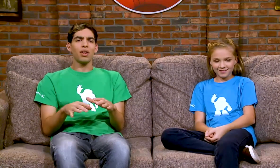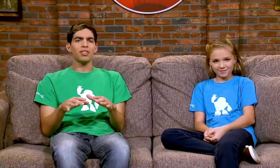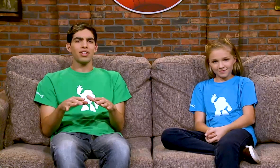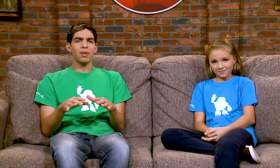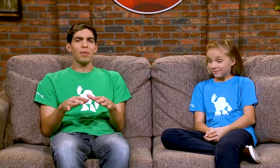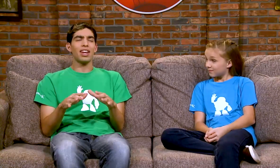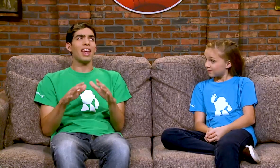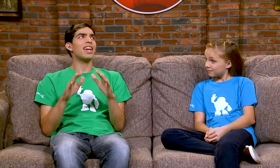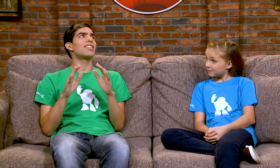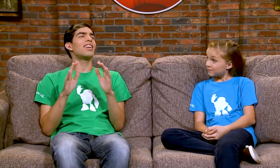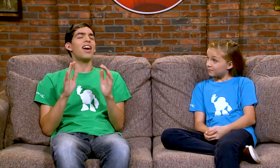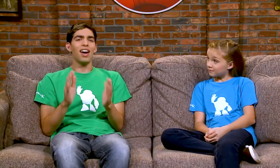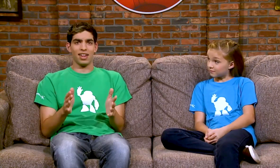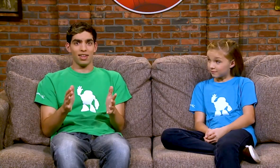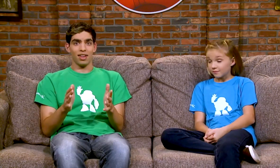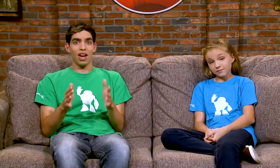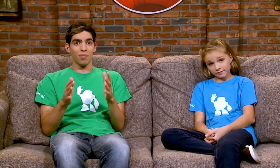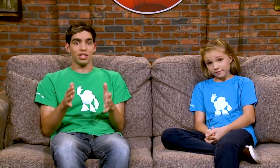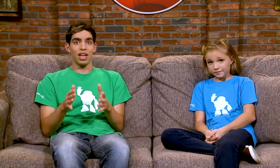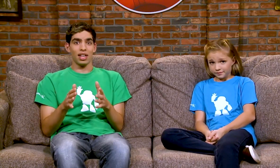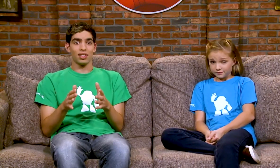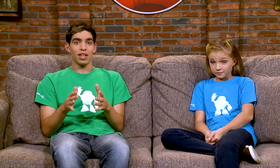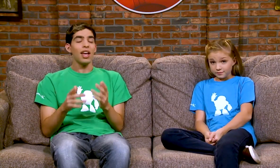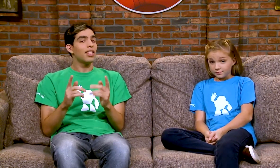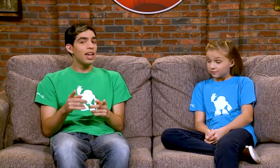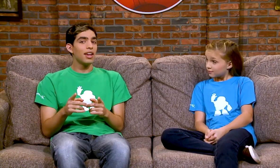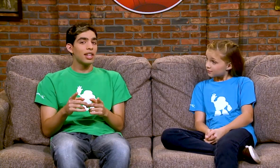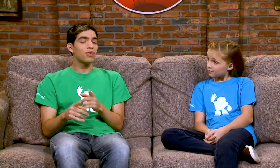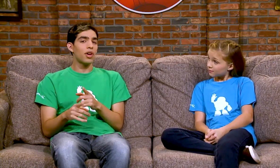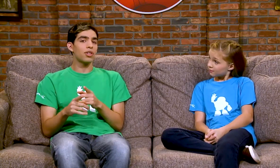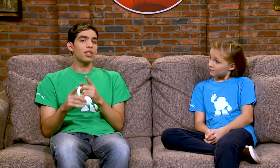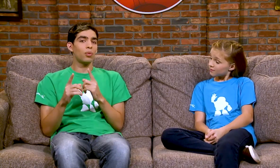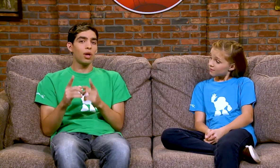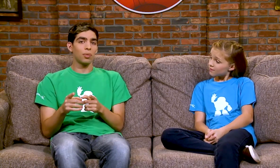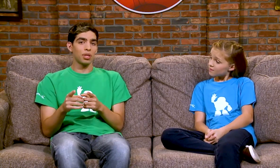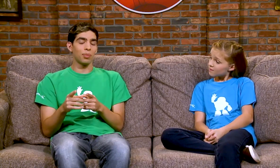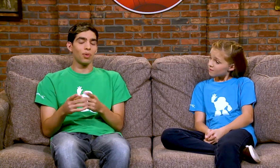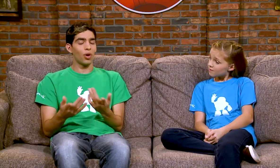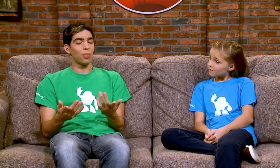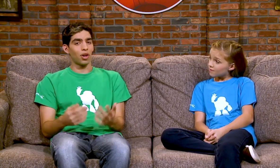The prodigal son made a ton of mistakes. Yet, his father